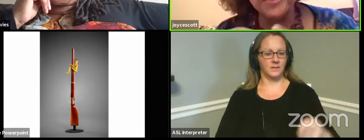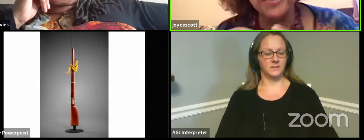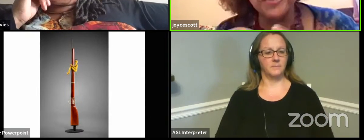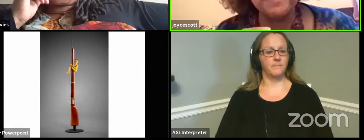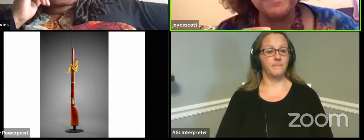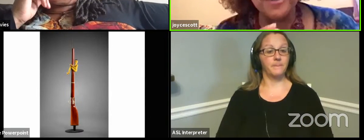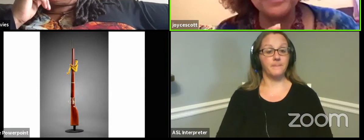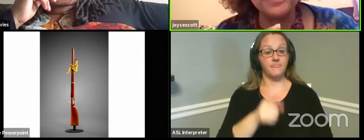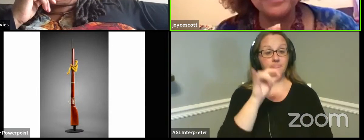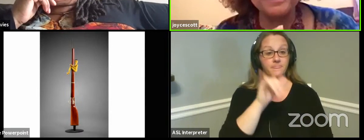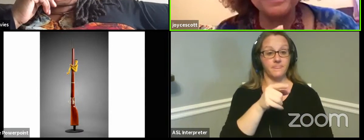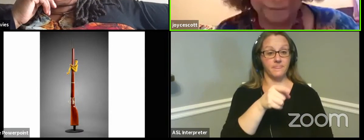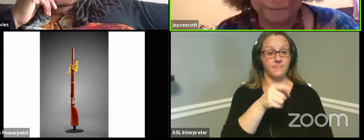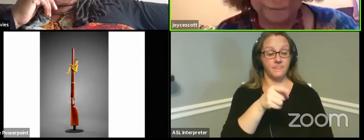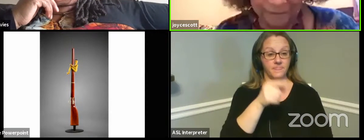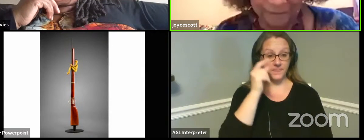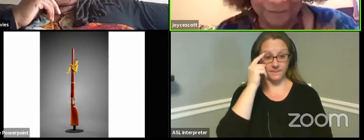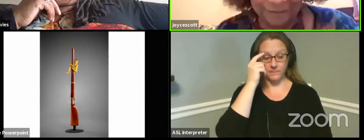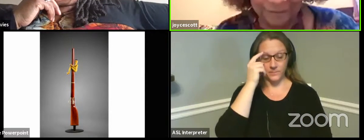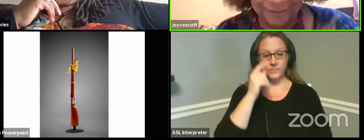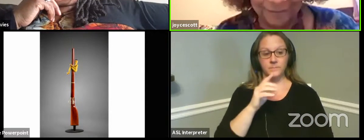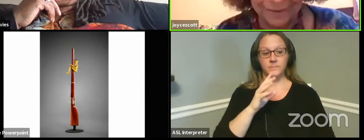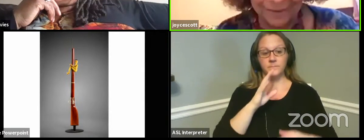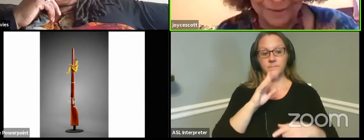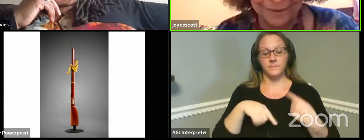This one's about